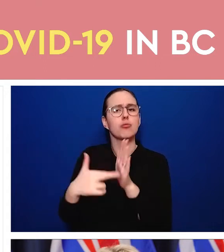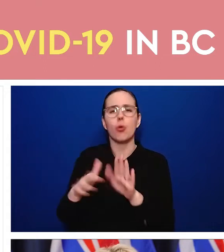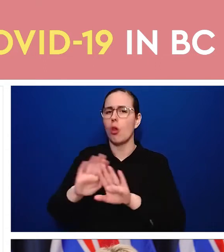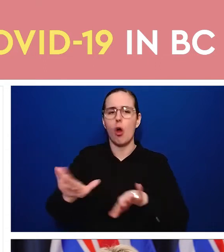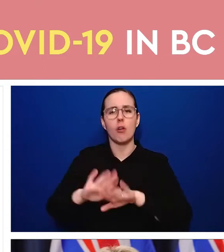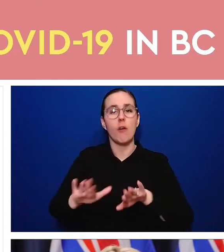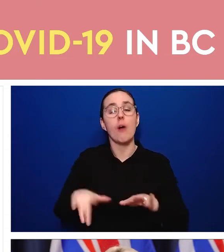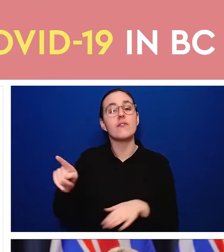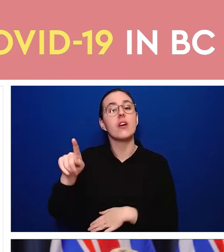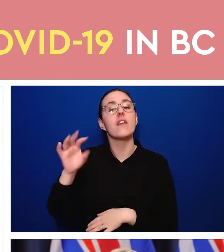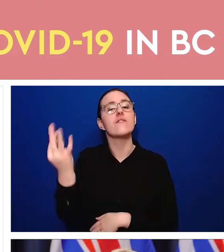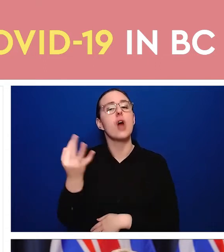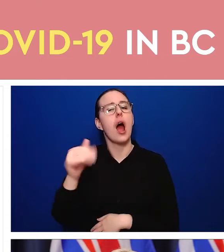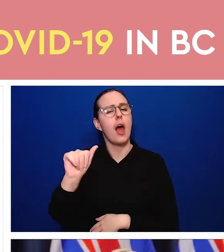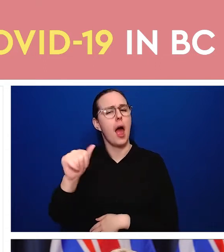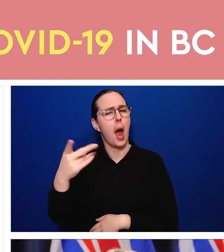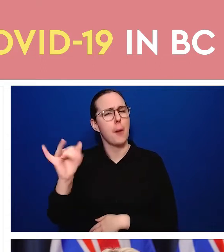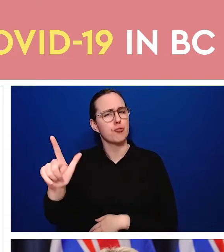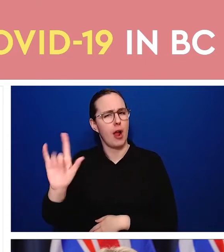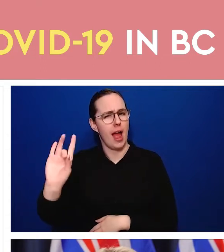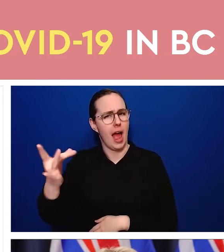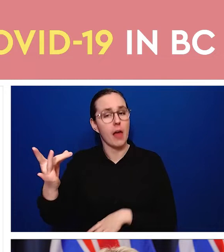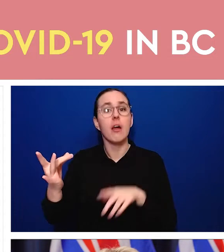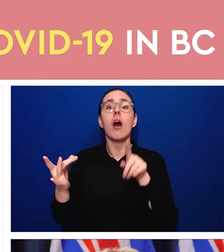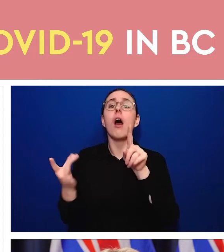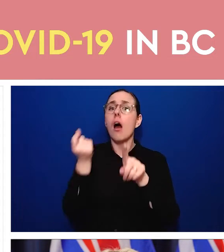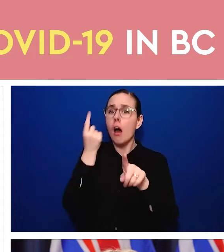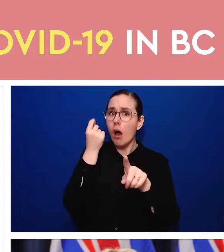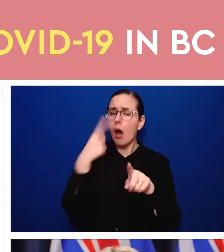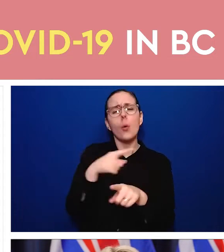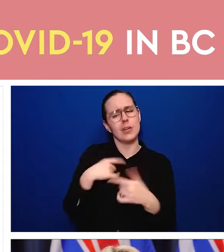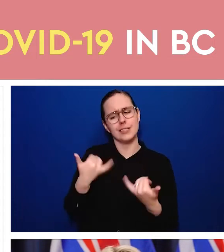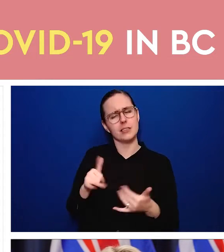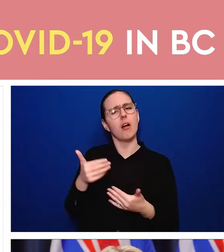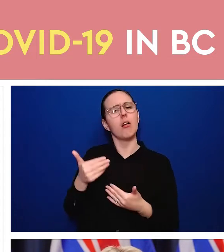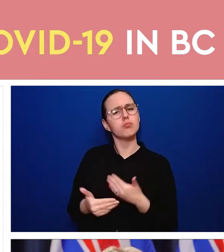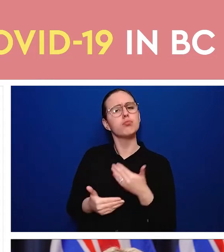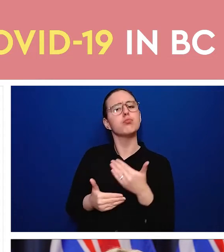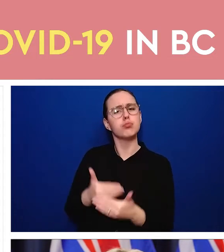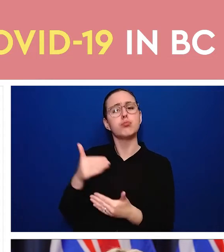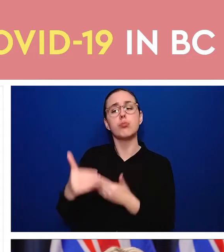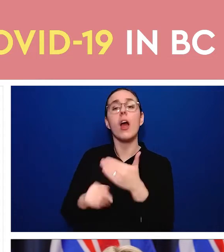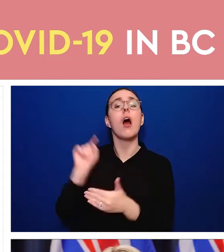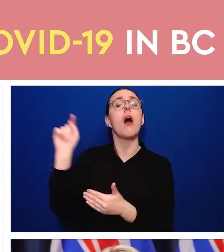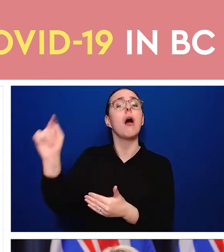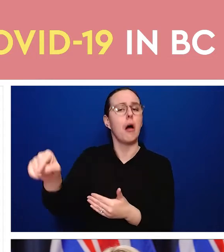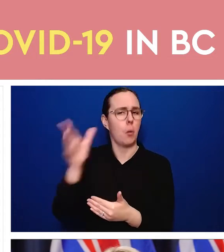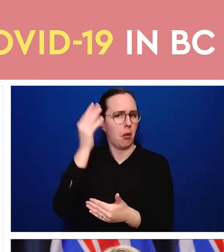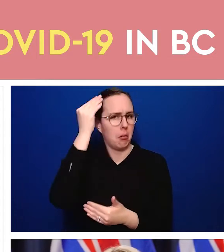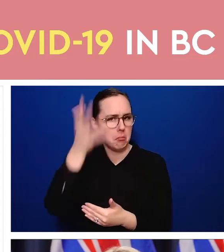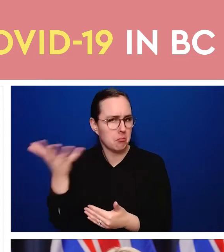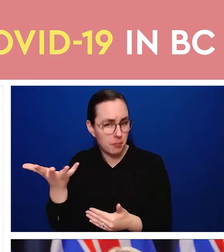conditions continue to improve. These will include the BC vaccine card will no longer be required in those